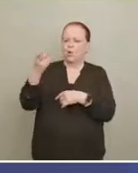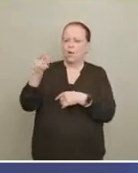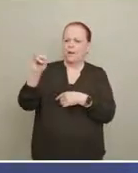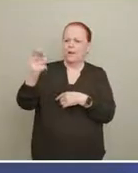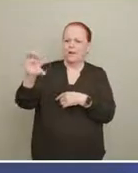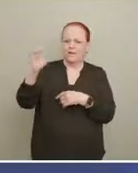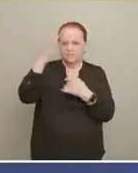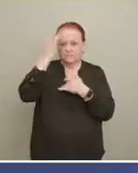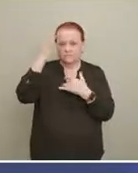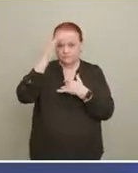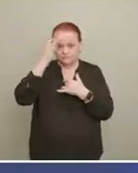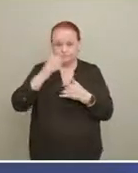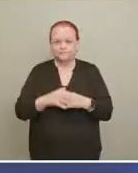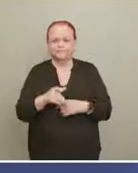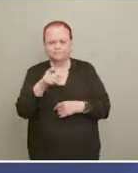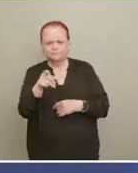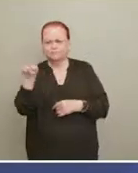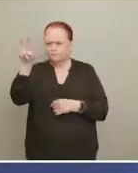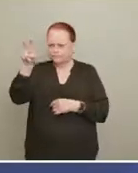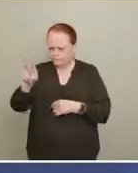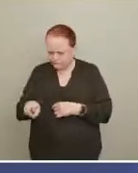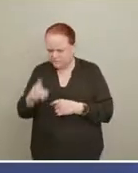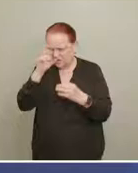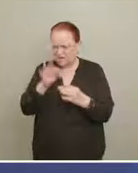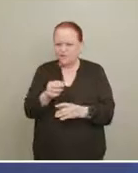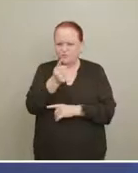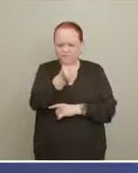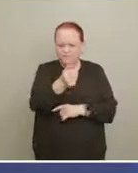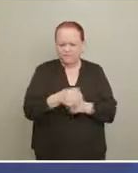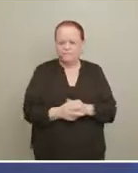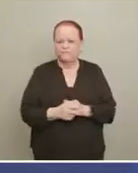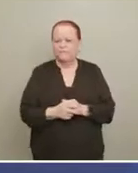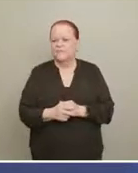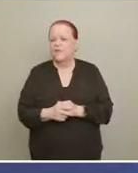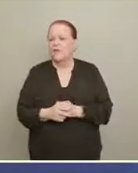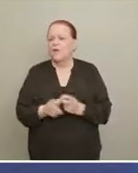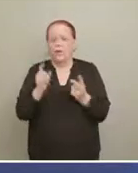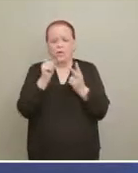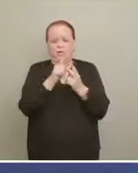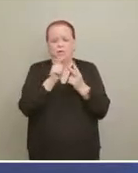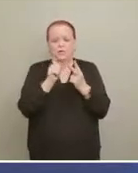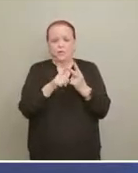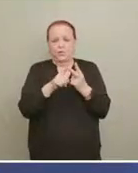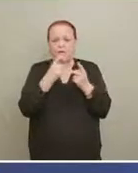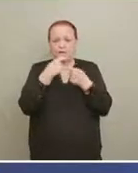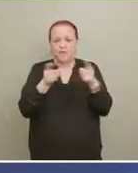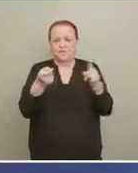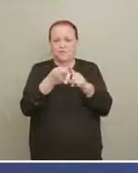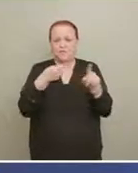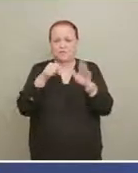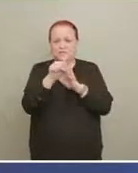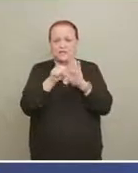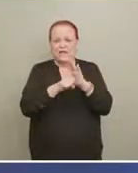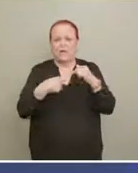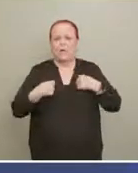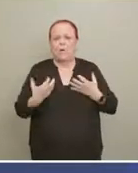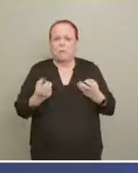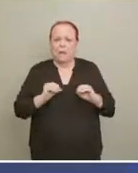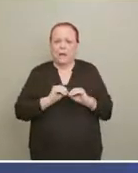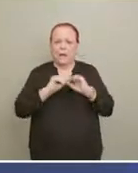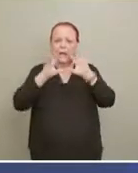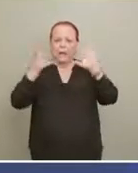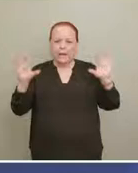yourself, okay? Now, with those two announcements from the state, let me make it very clear that there are